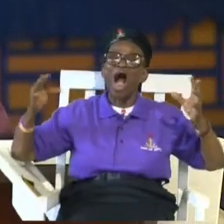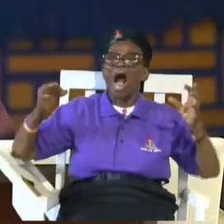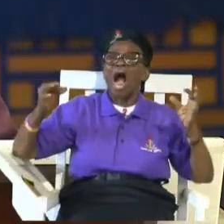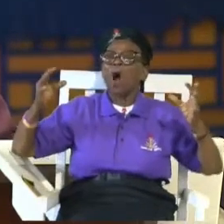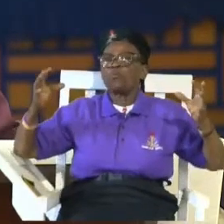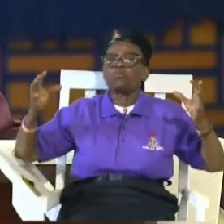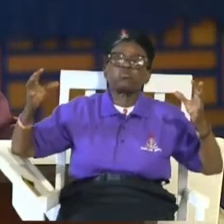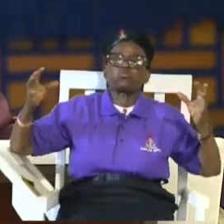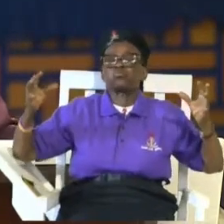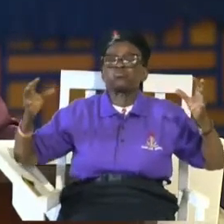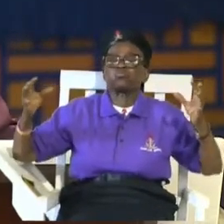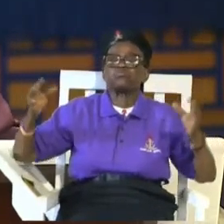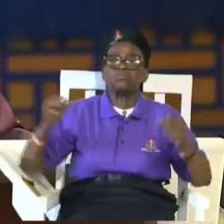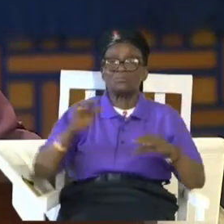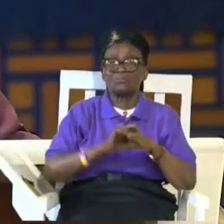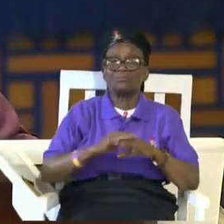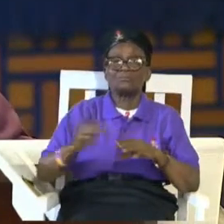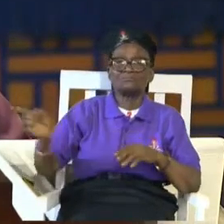on you